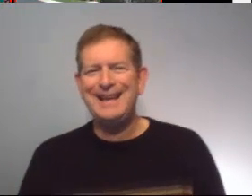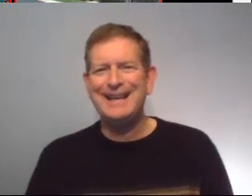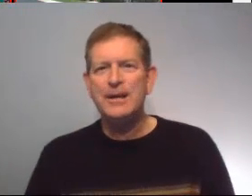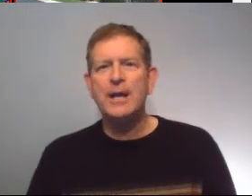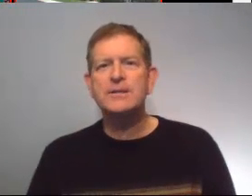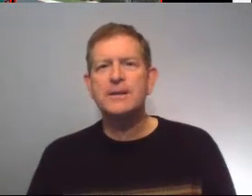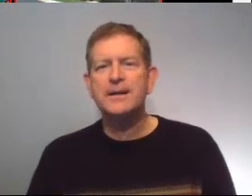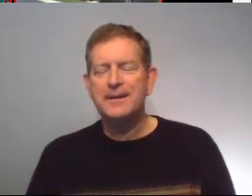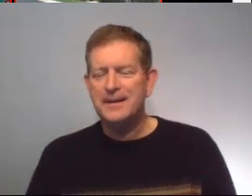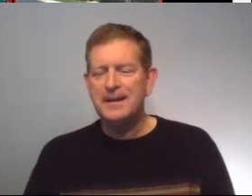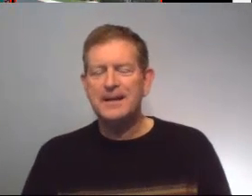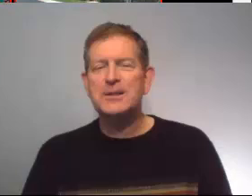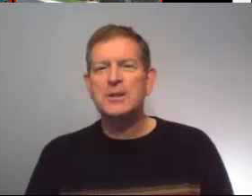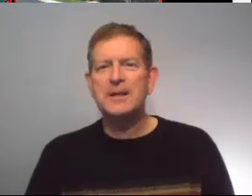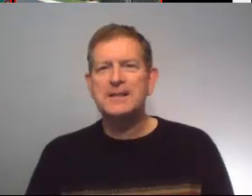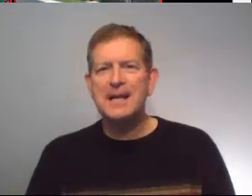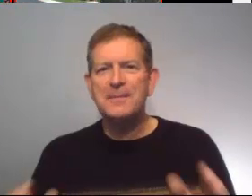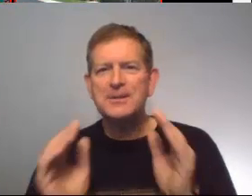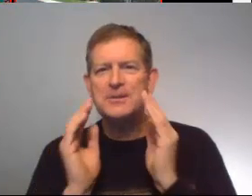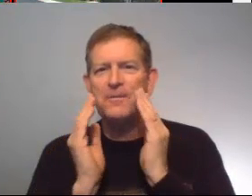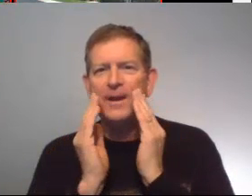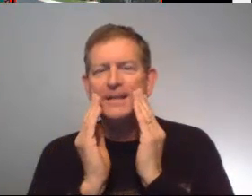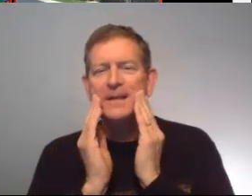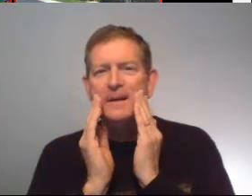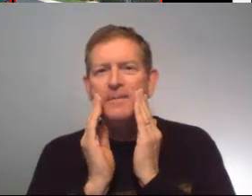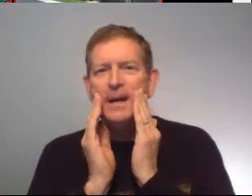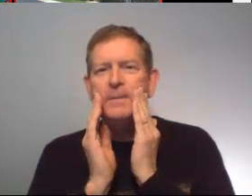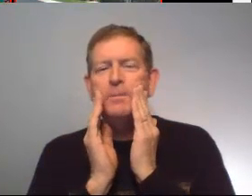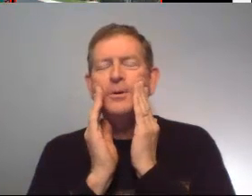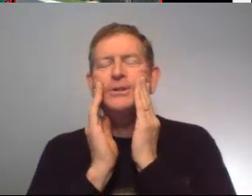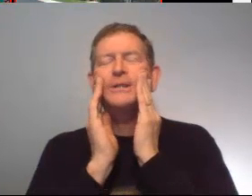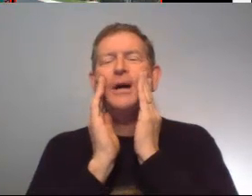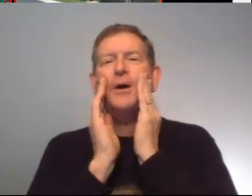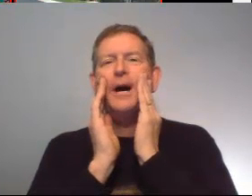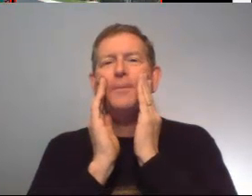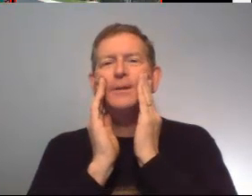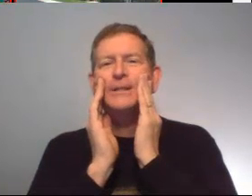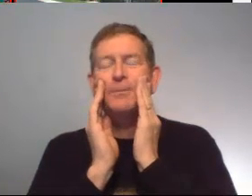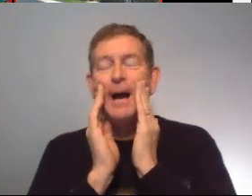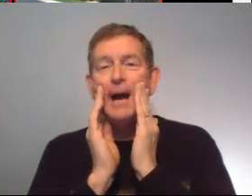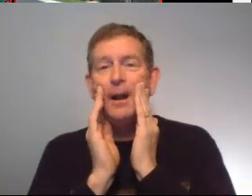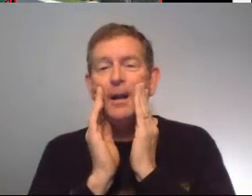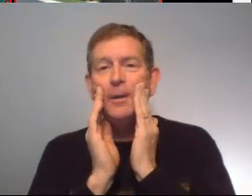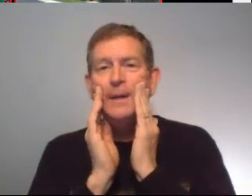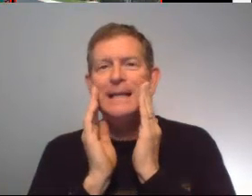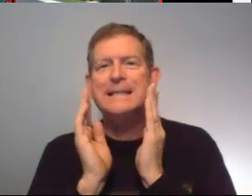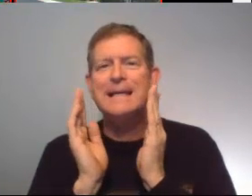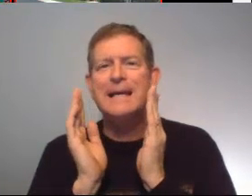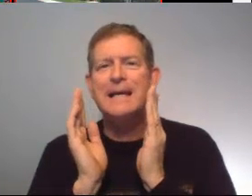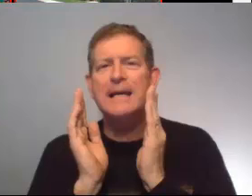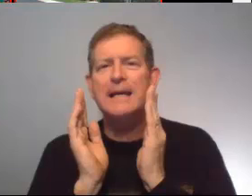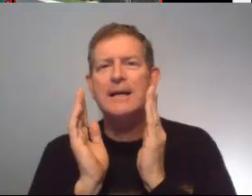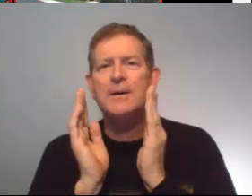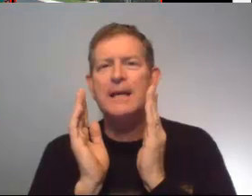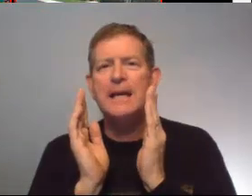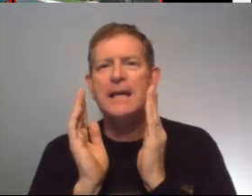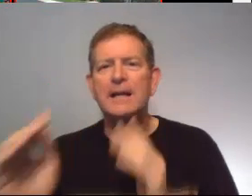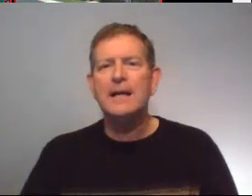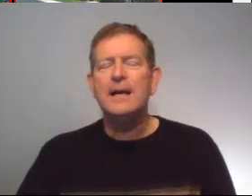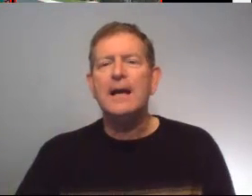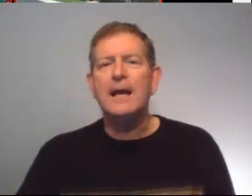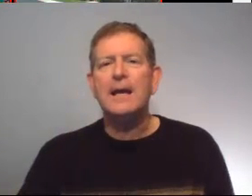me. You guys still there? Tighten the muscles in your face. Push the sound upward. Smile a little bit and say